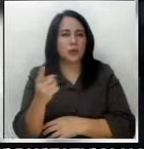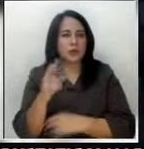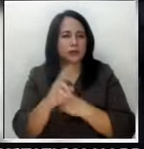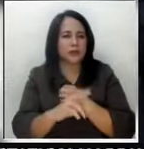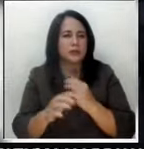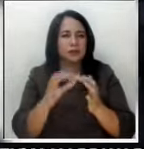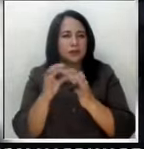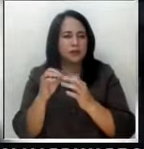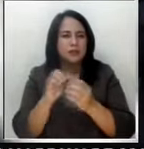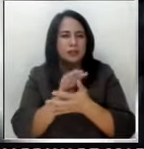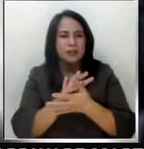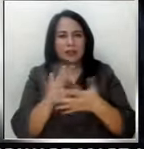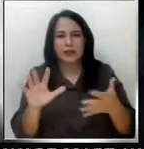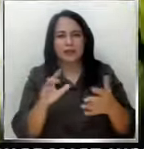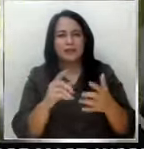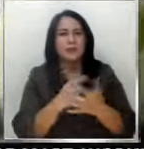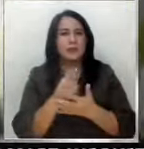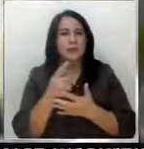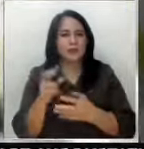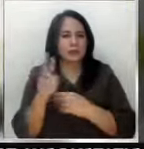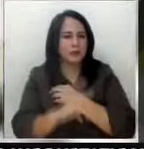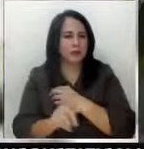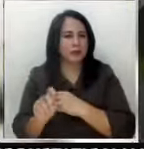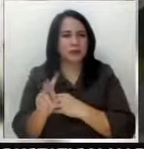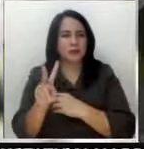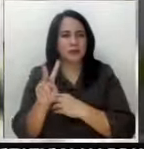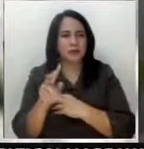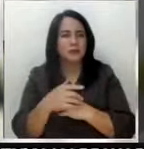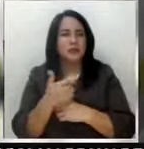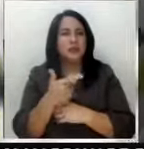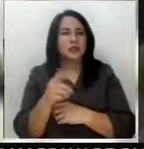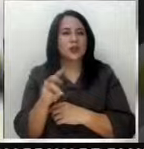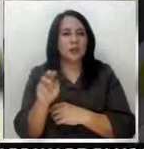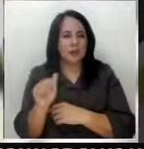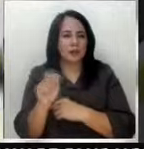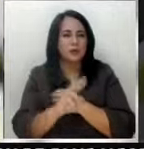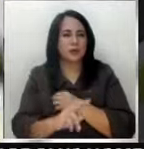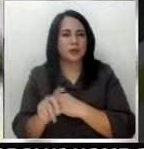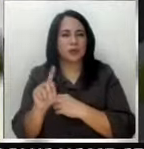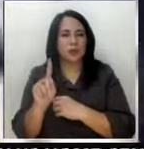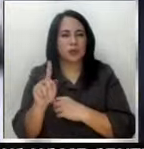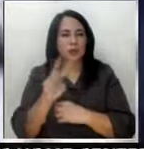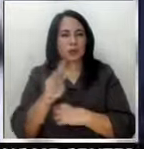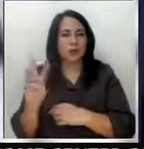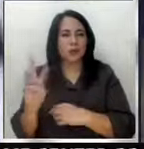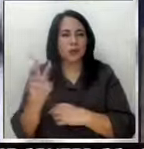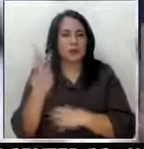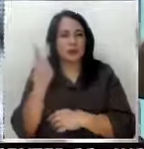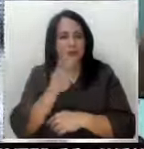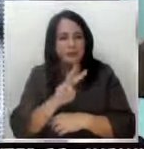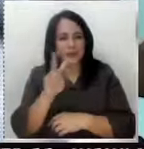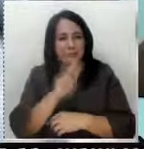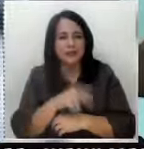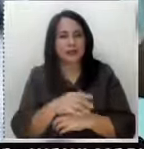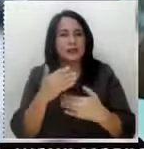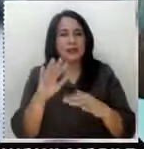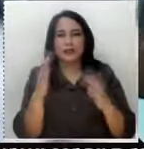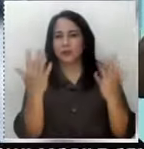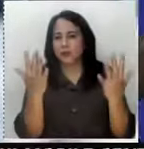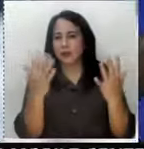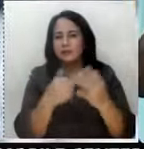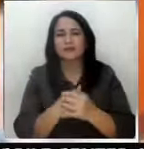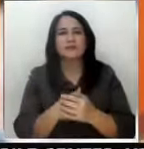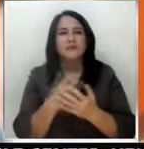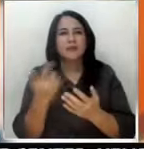Live Coverage, Regional TV News, GMA Regional TV One Western Visayas, Limitless, at